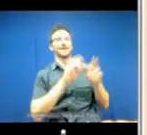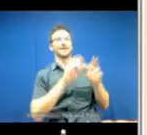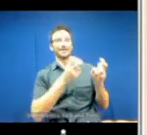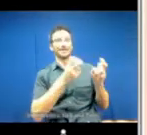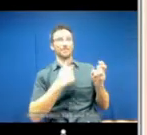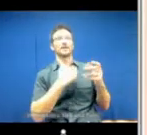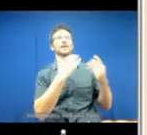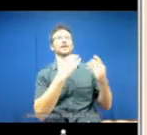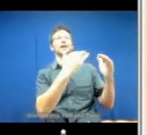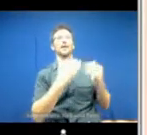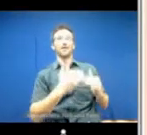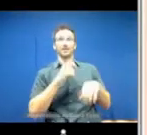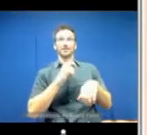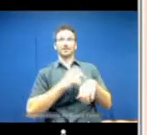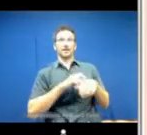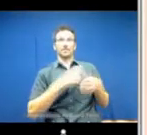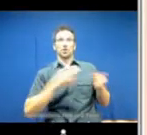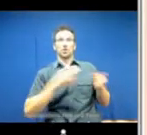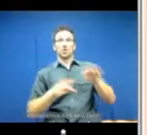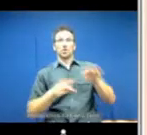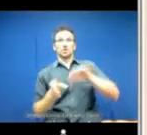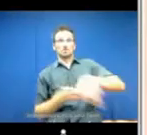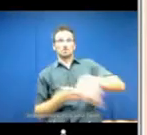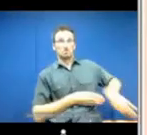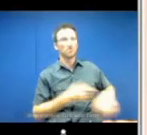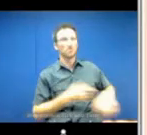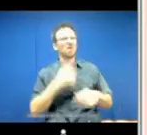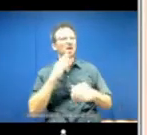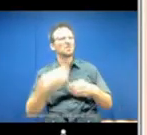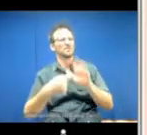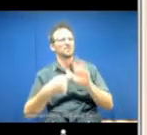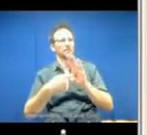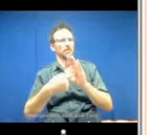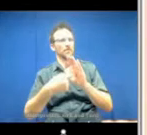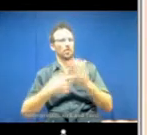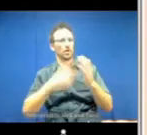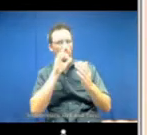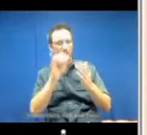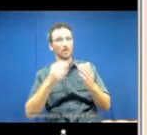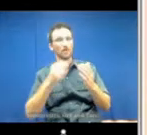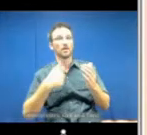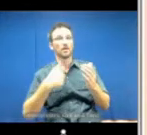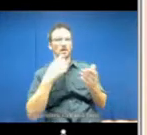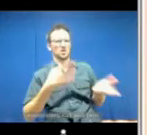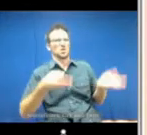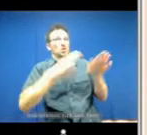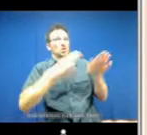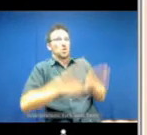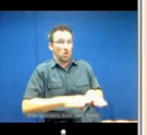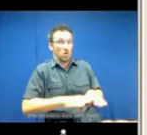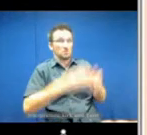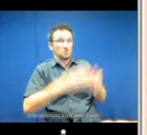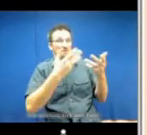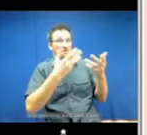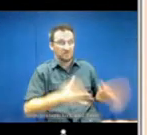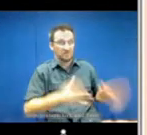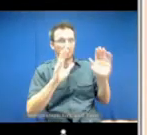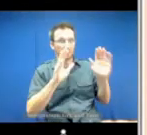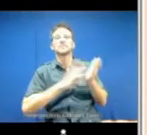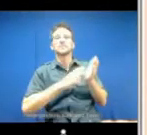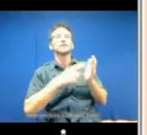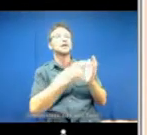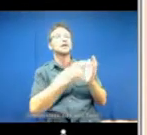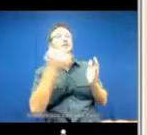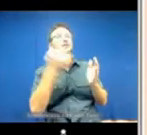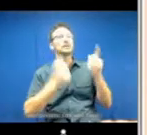to be, and I'll give you some examples of this, but you close it off so that there's no possible way that the deponent can come back later and say, but